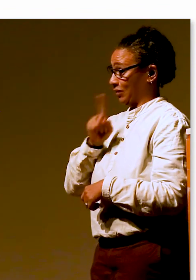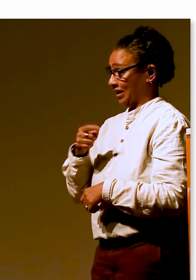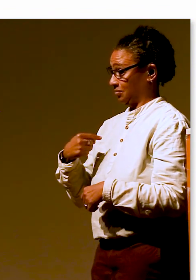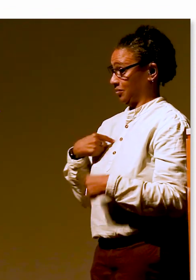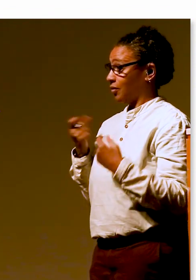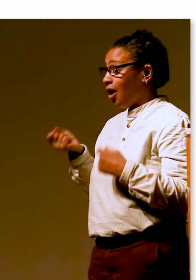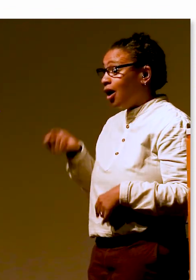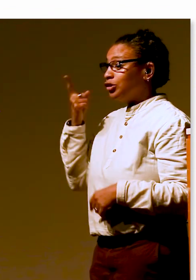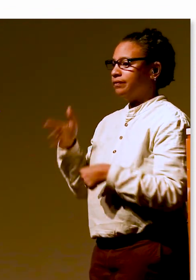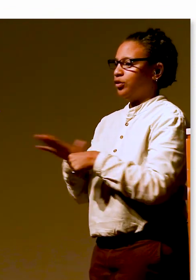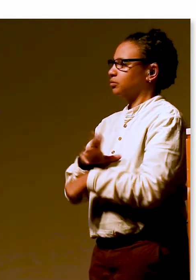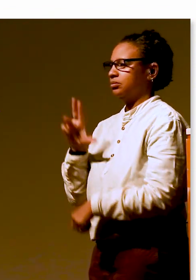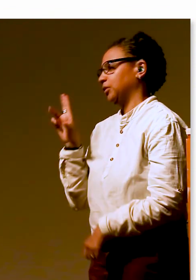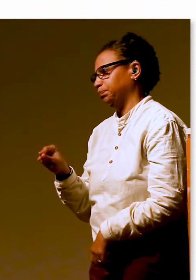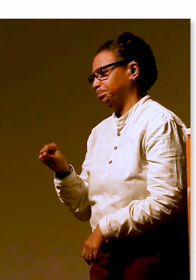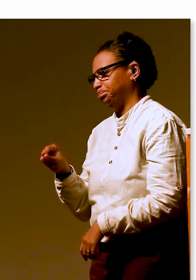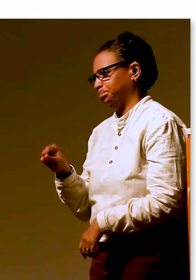Not gonna lie.